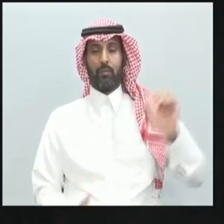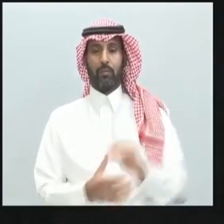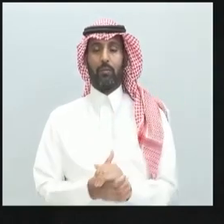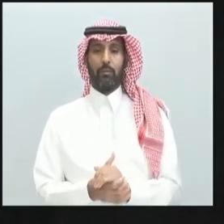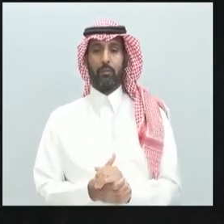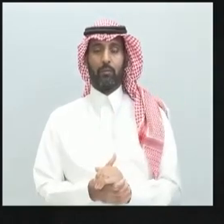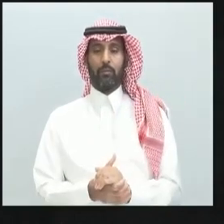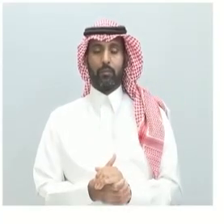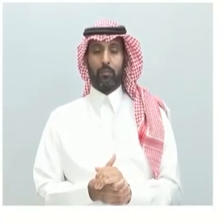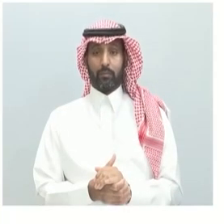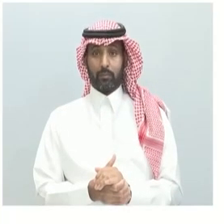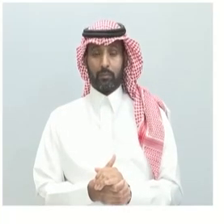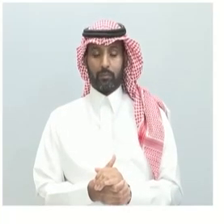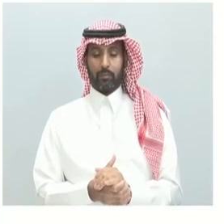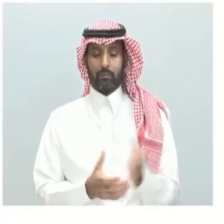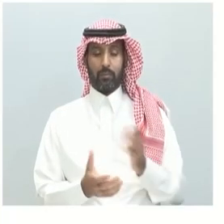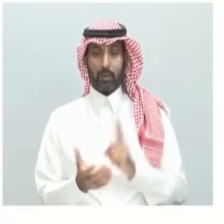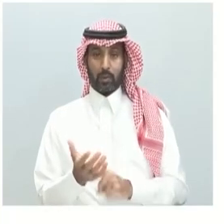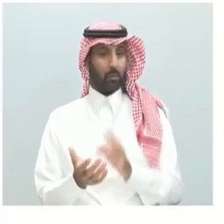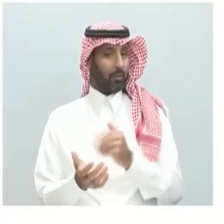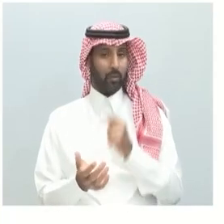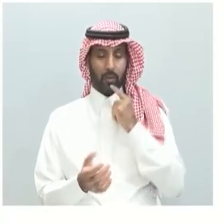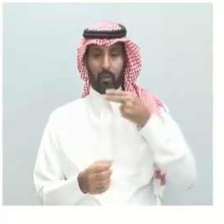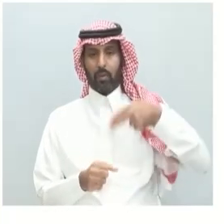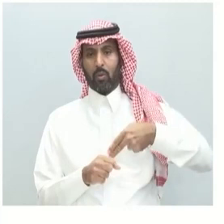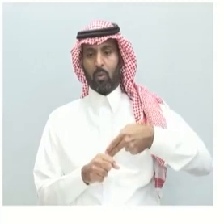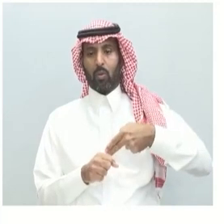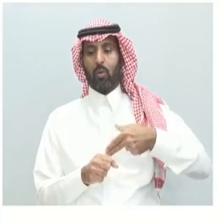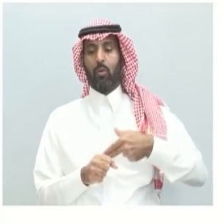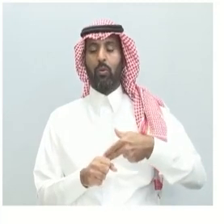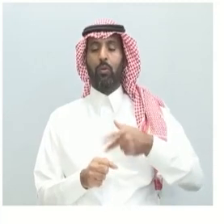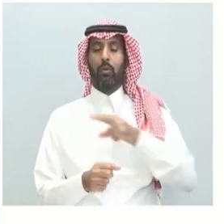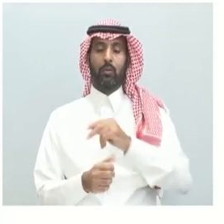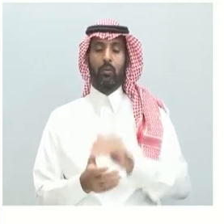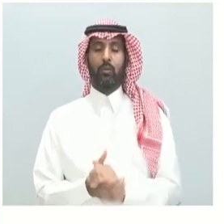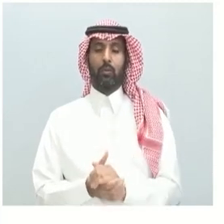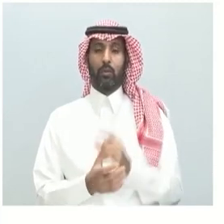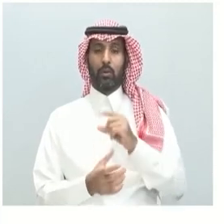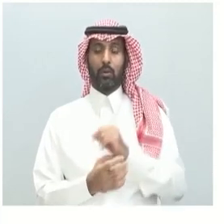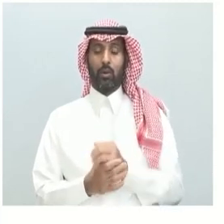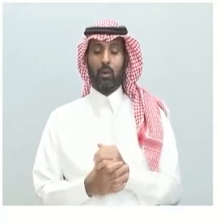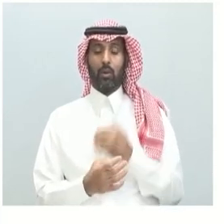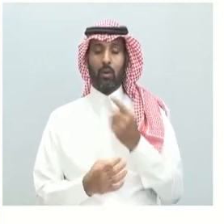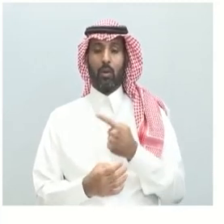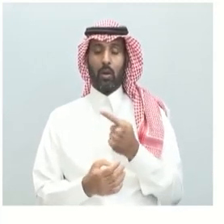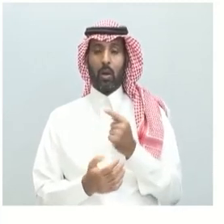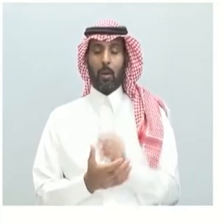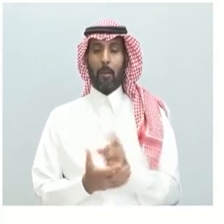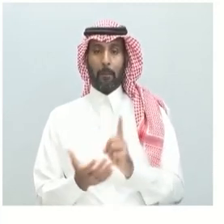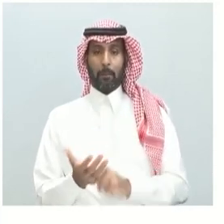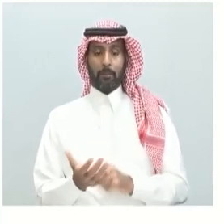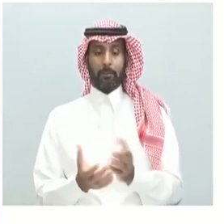Yes, doesn't have. This is a fact here. It doesn't have as many oil reserves as Abu Dhabi. So we're talking about a